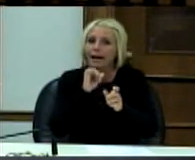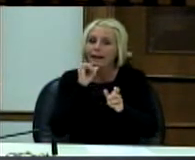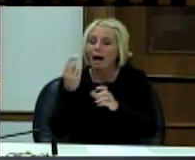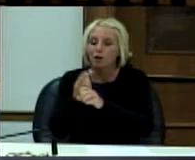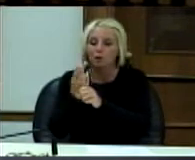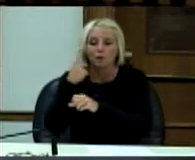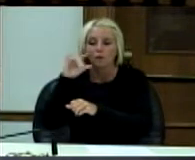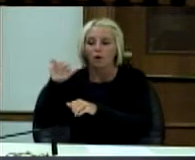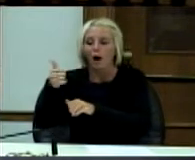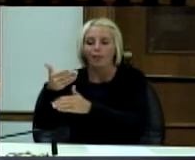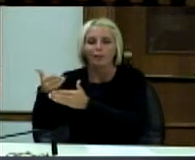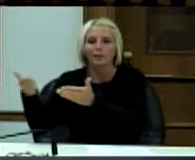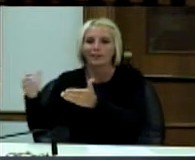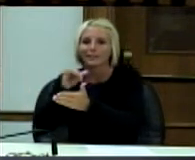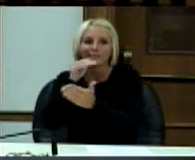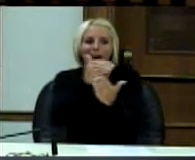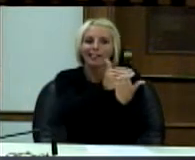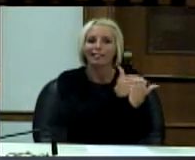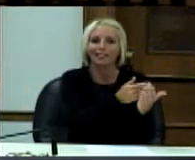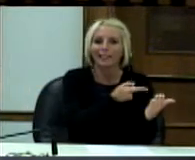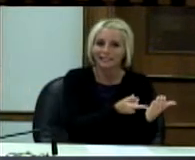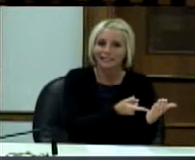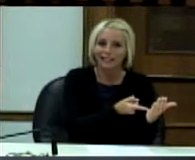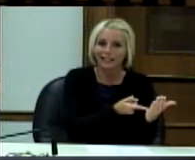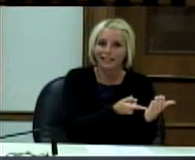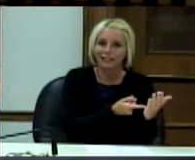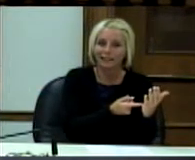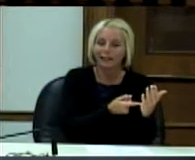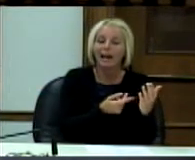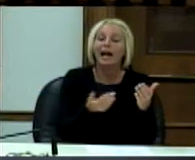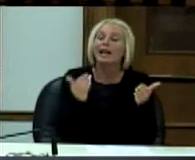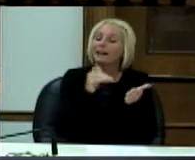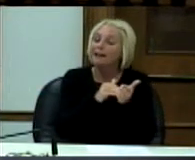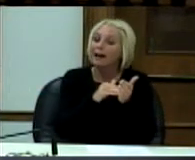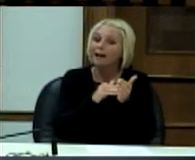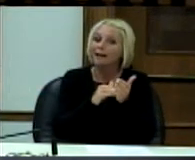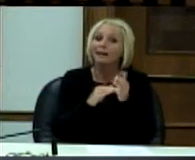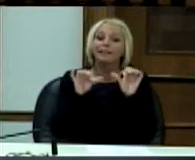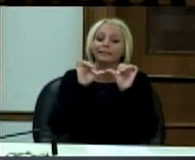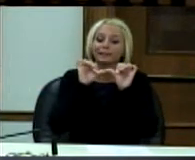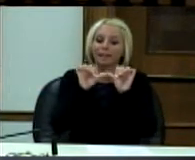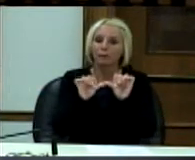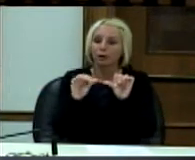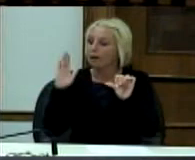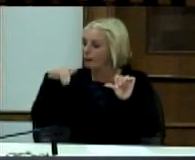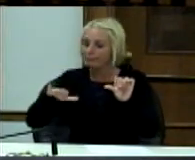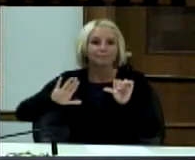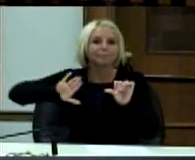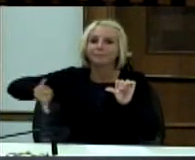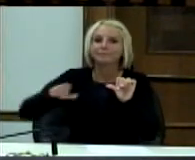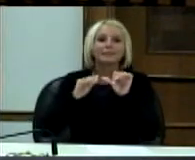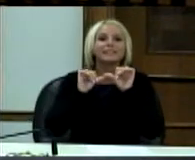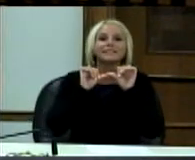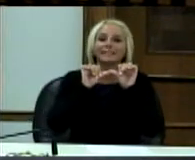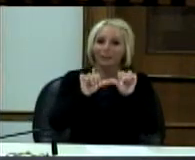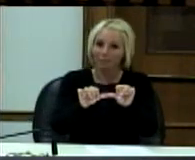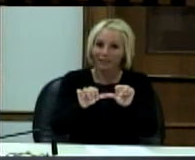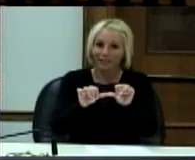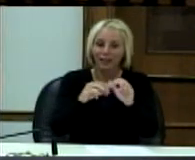for other needs. I think, again, sustainability of programming and of